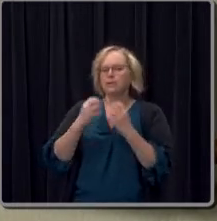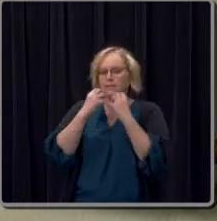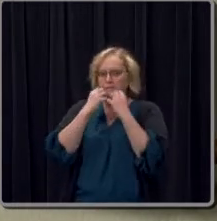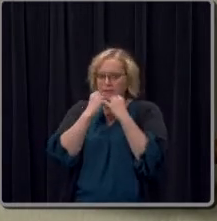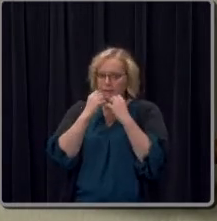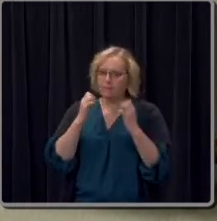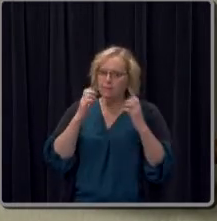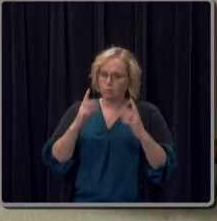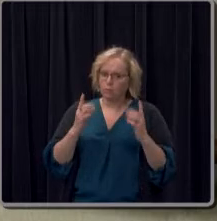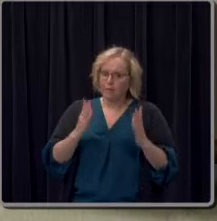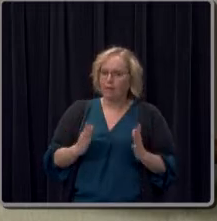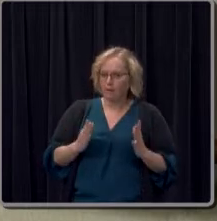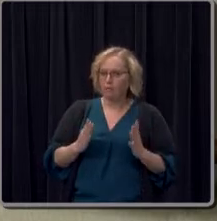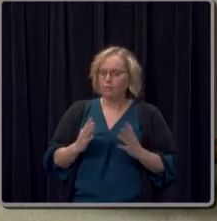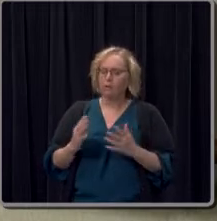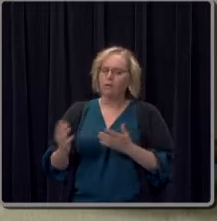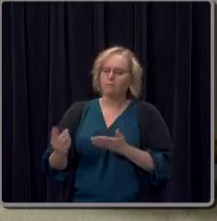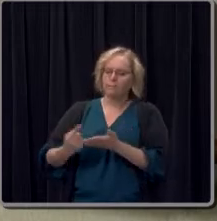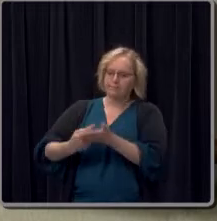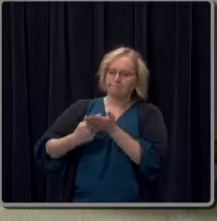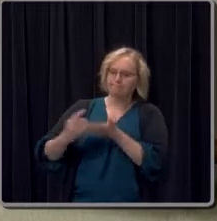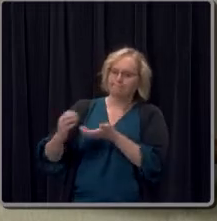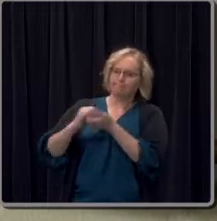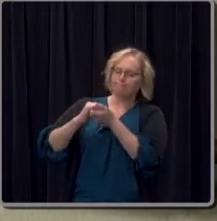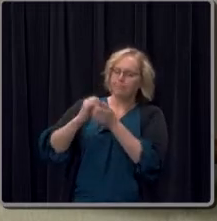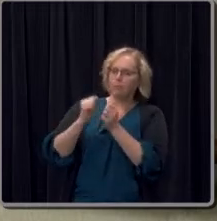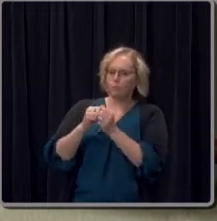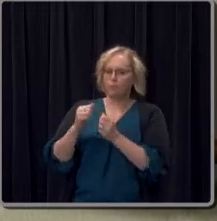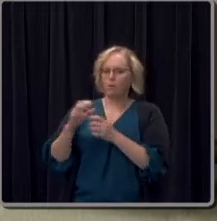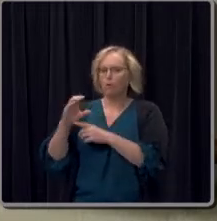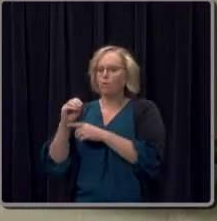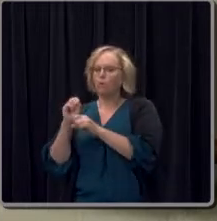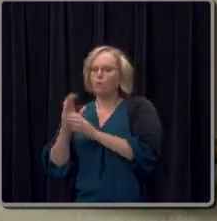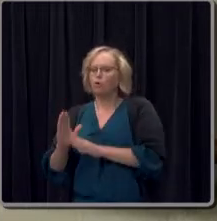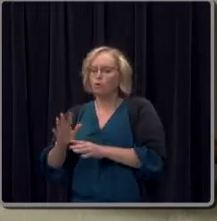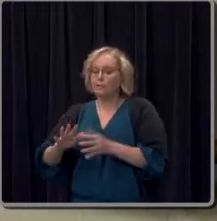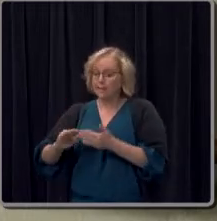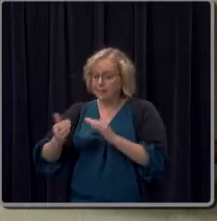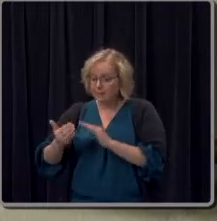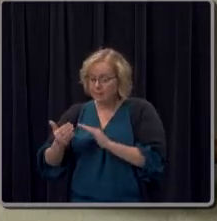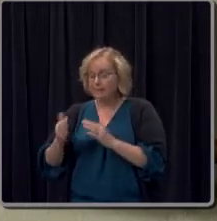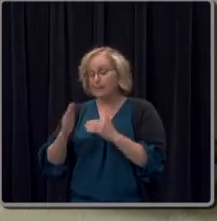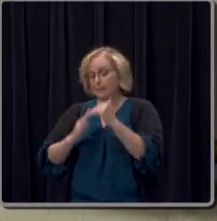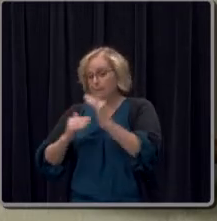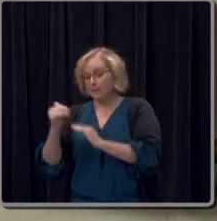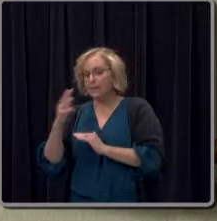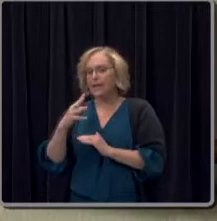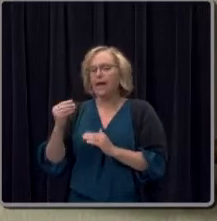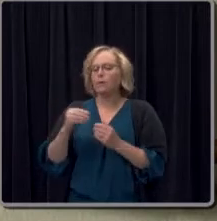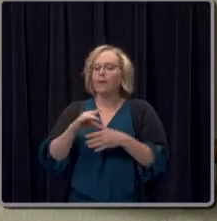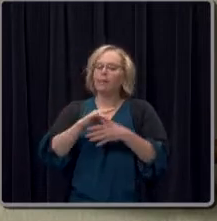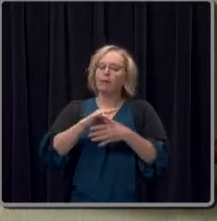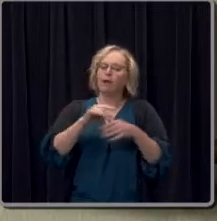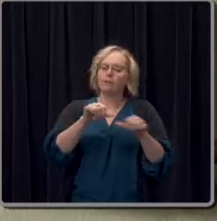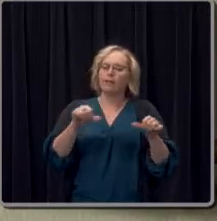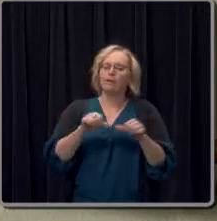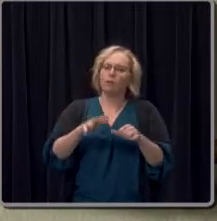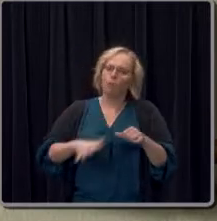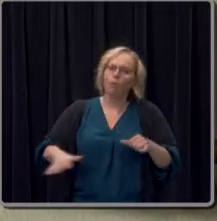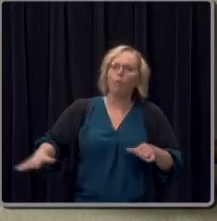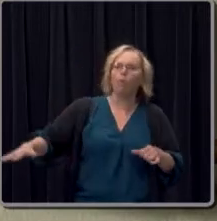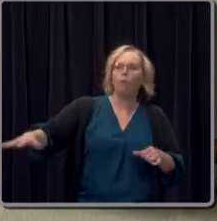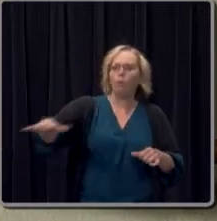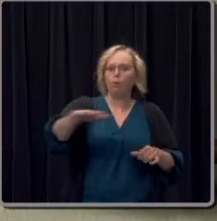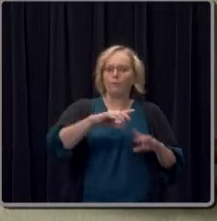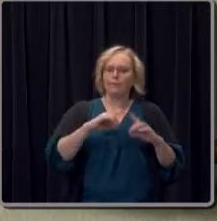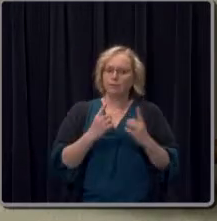school district collaborate with our colleagues throughout our building, but also collaborate with our content area colleagues across the district.